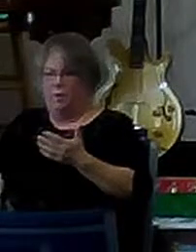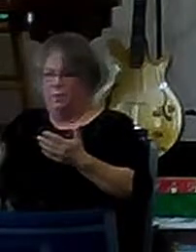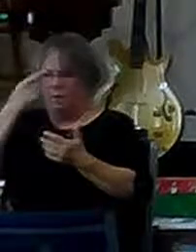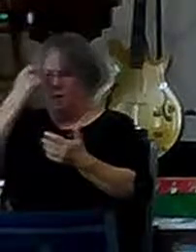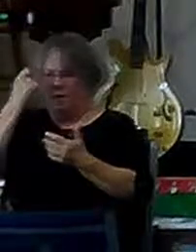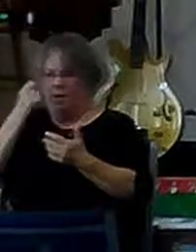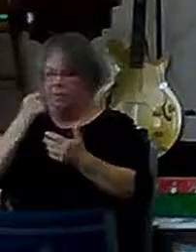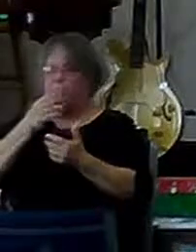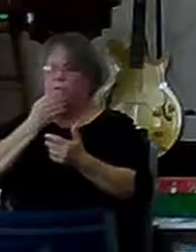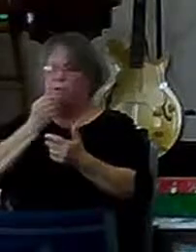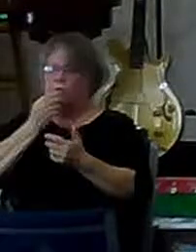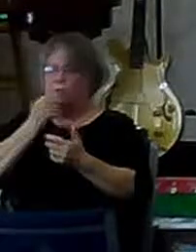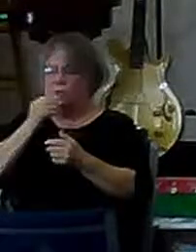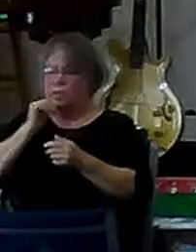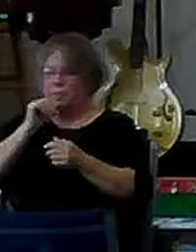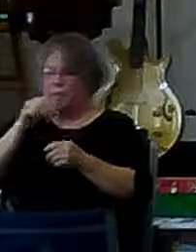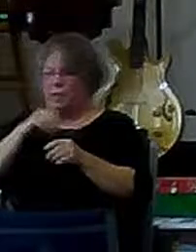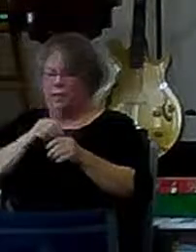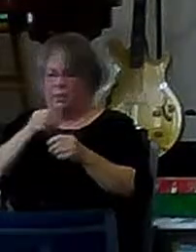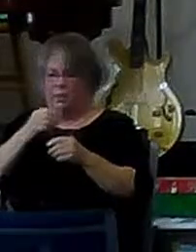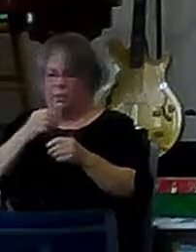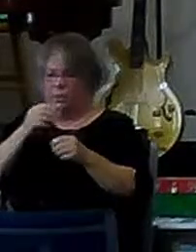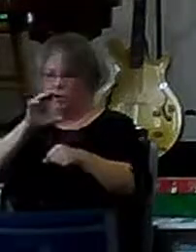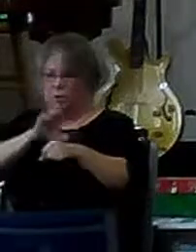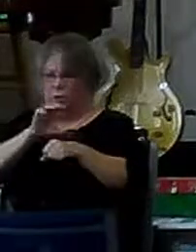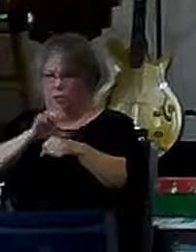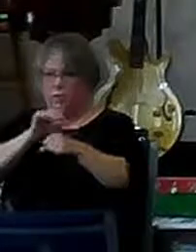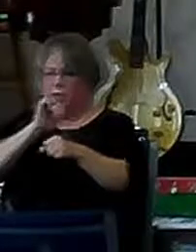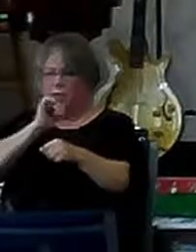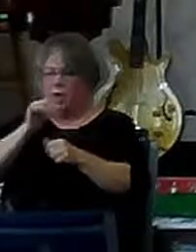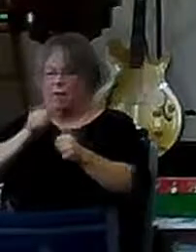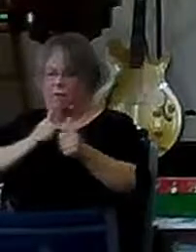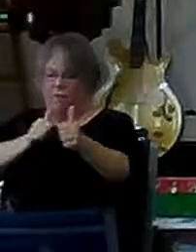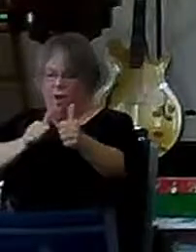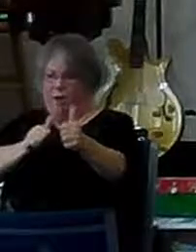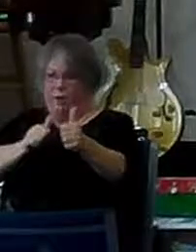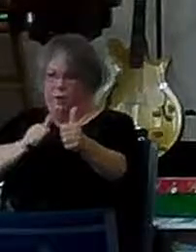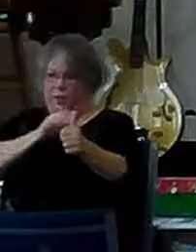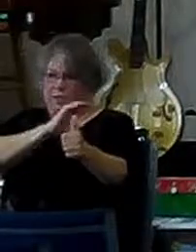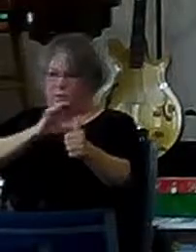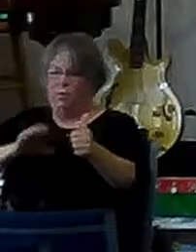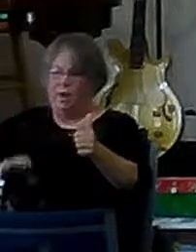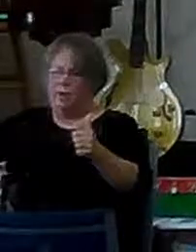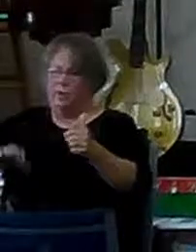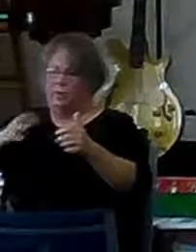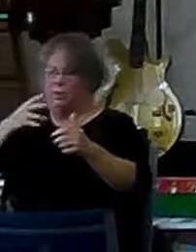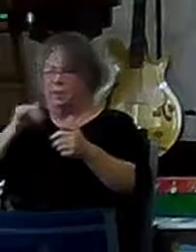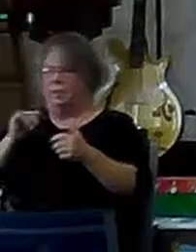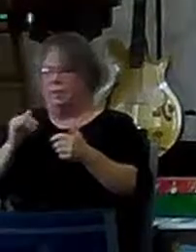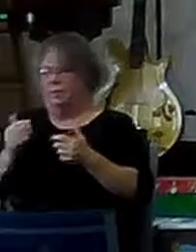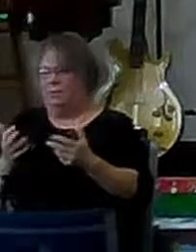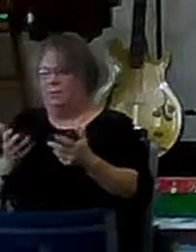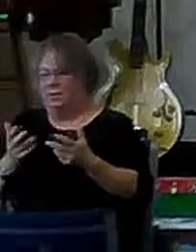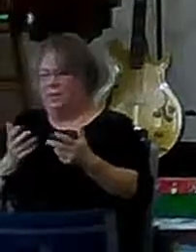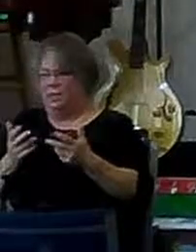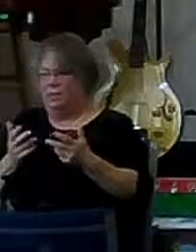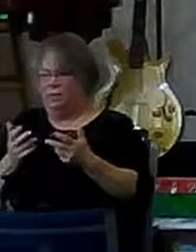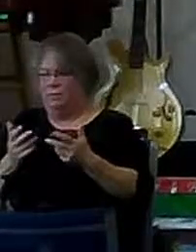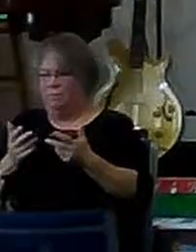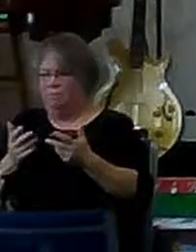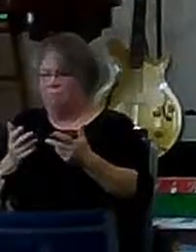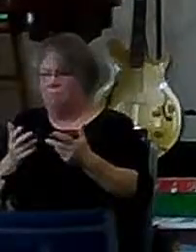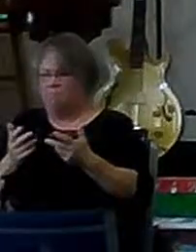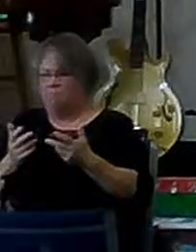Because the Jews are not in the church, they're not following Christ, they're still in the synagogue. The Old Testament